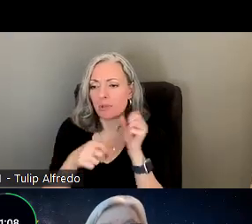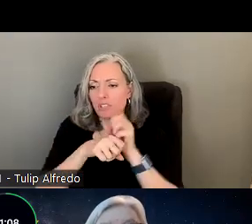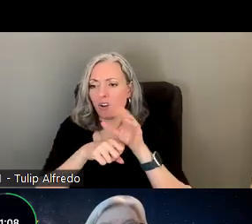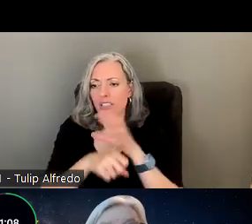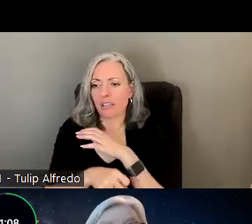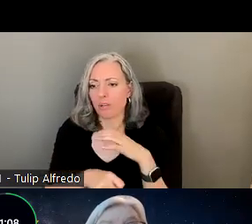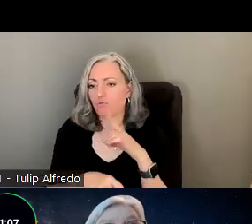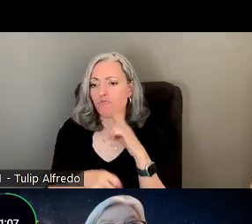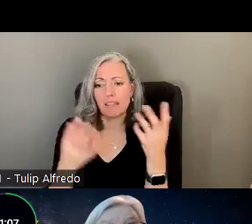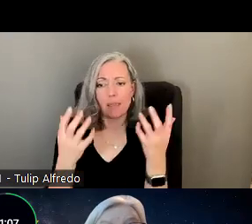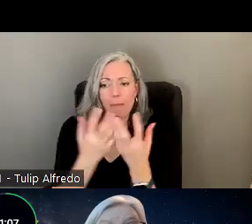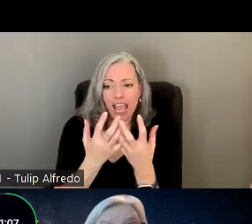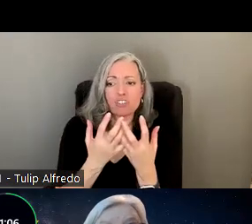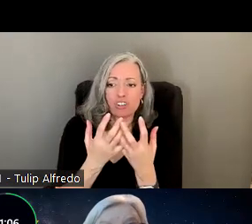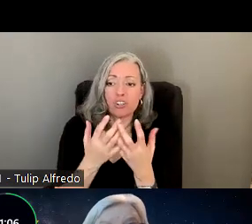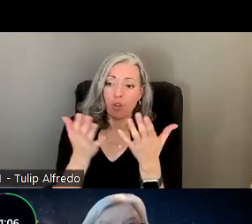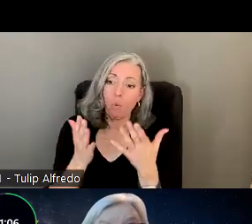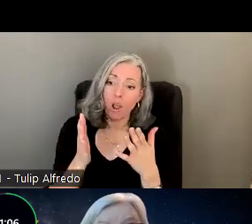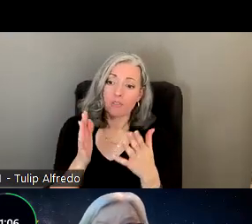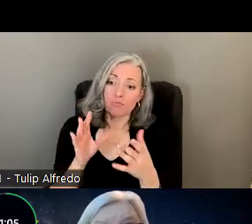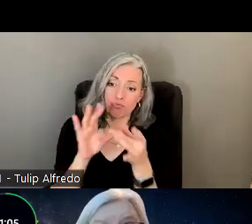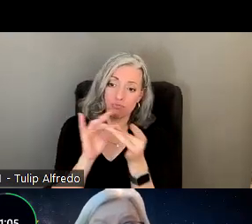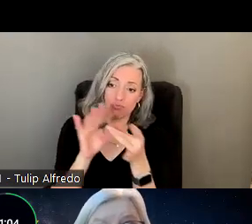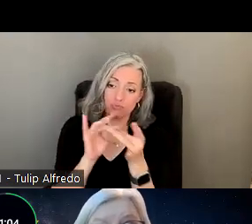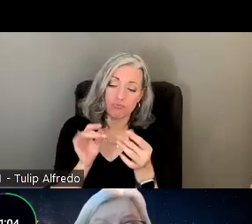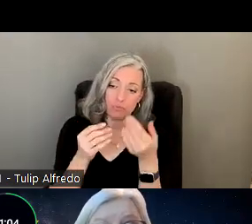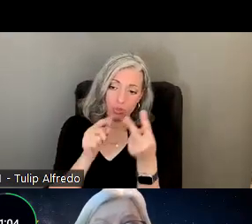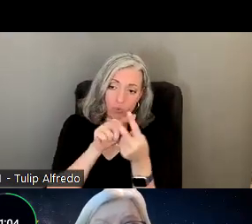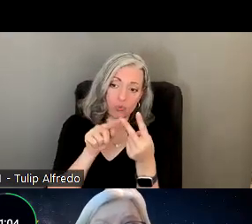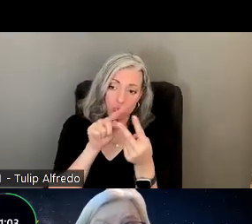wanted to give those two comments. Thank you, Jonathan, very much.